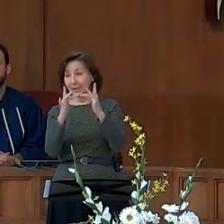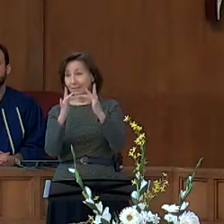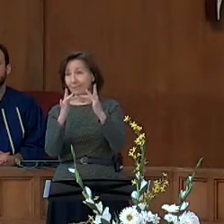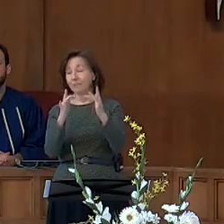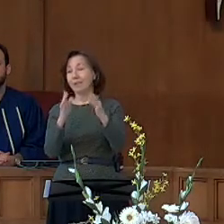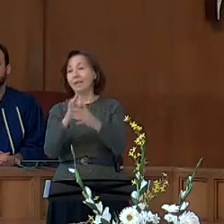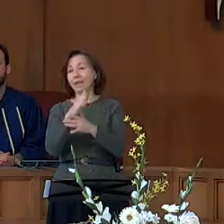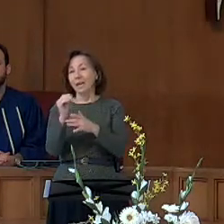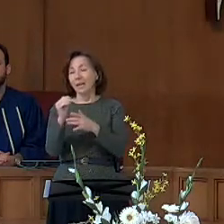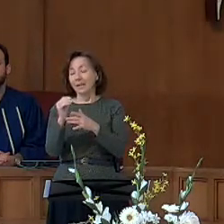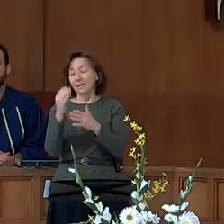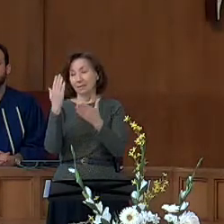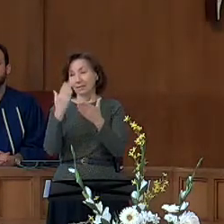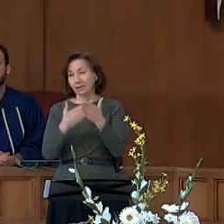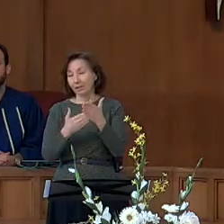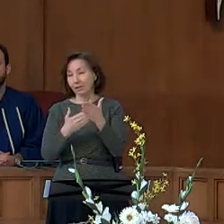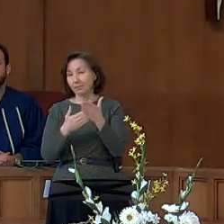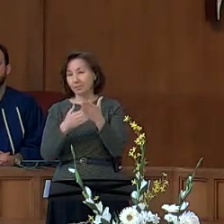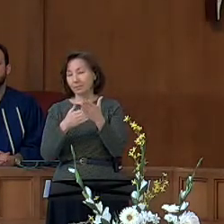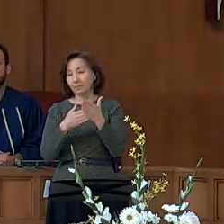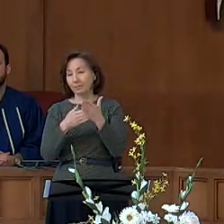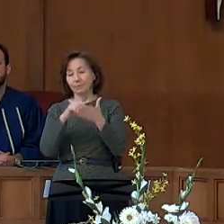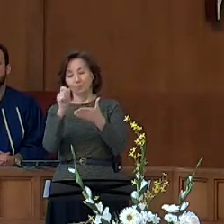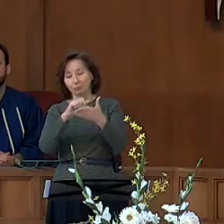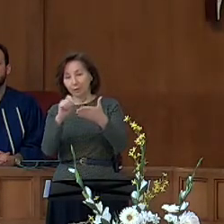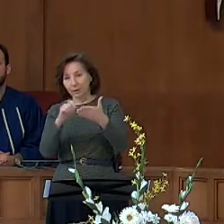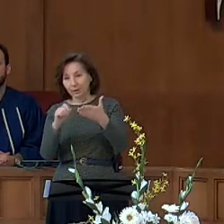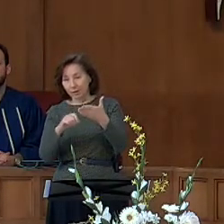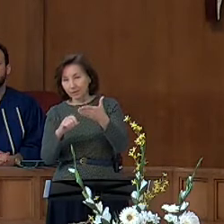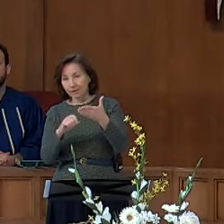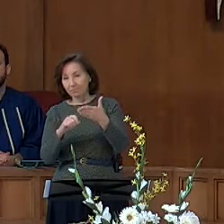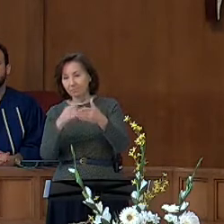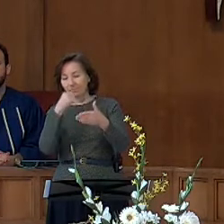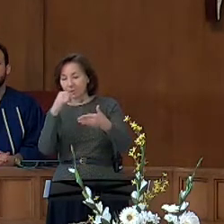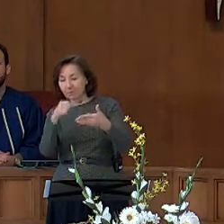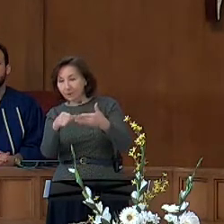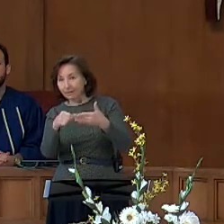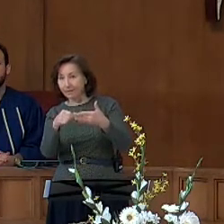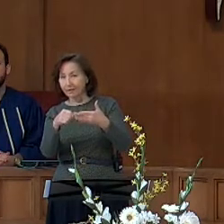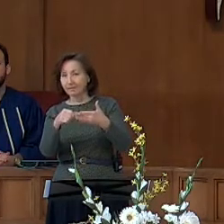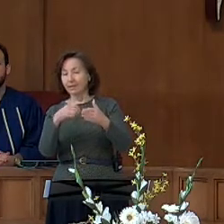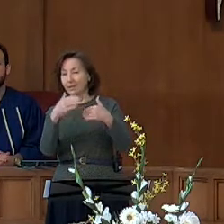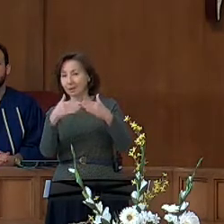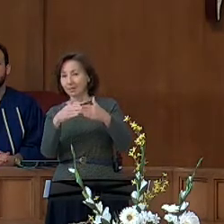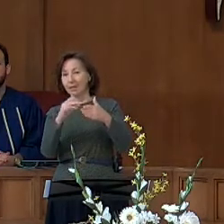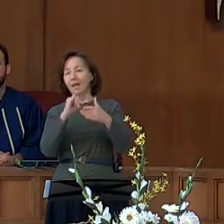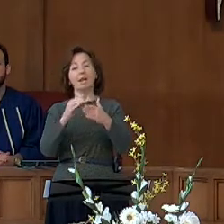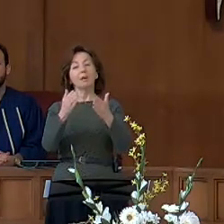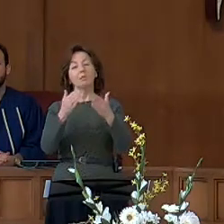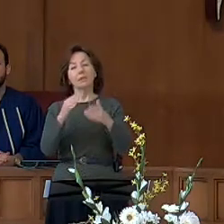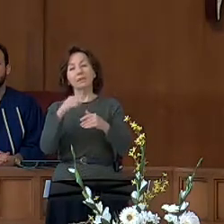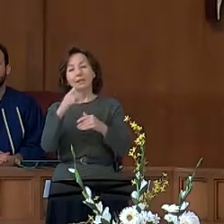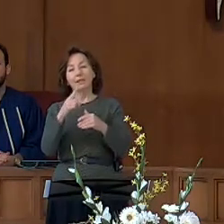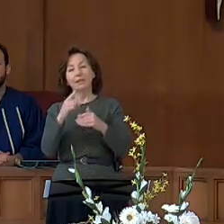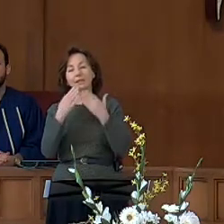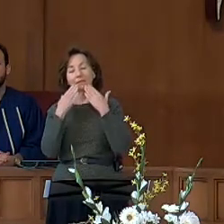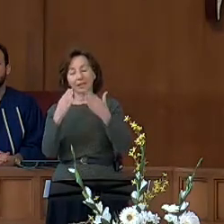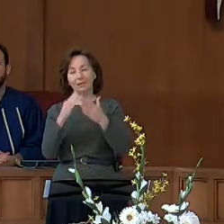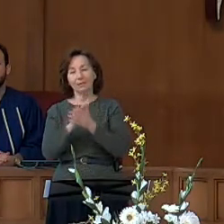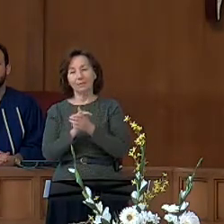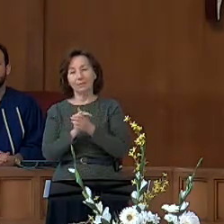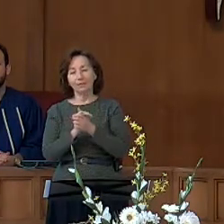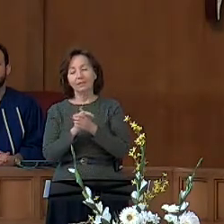and I appreciate that as well, or whether you write a check or mail it in, whatever it is, I want to say that it's appreciated